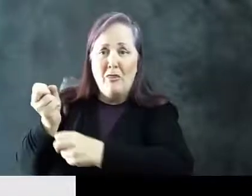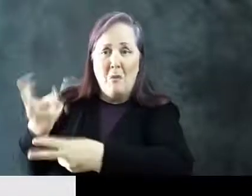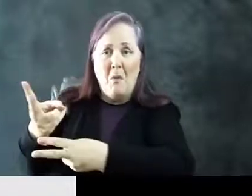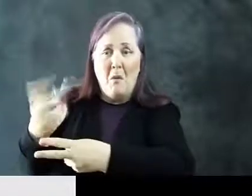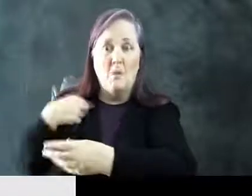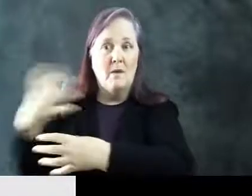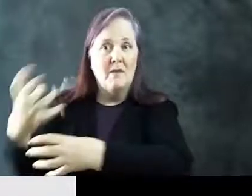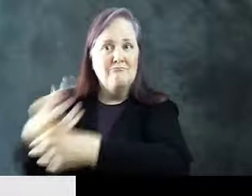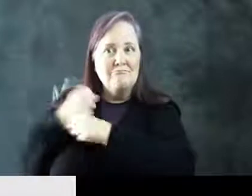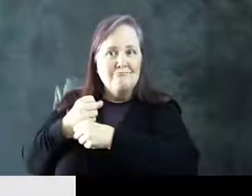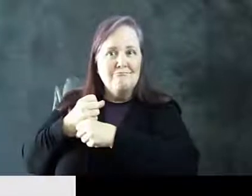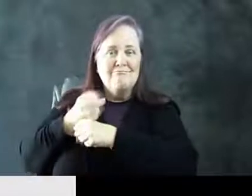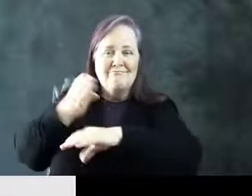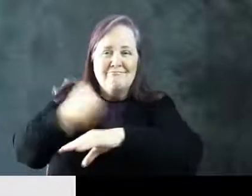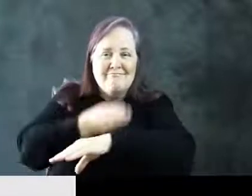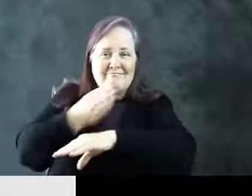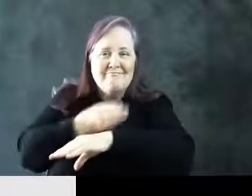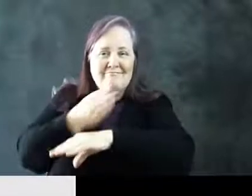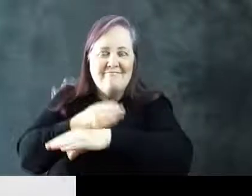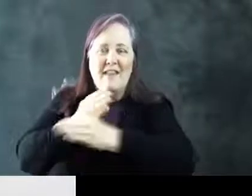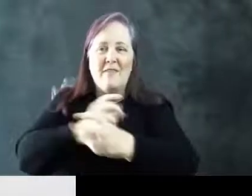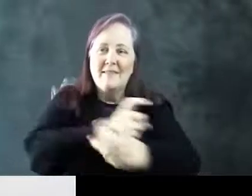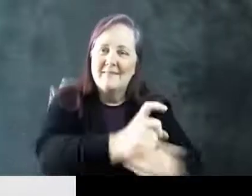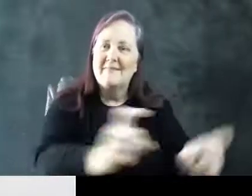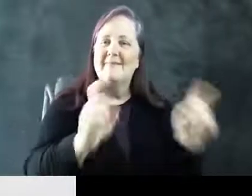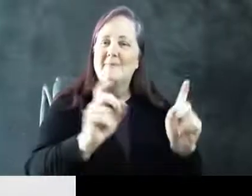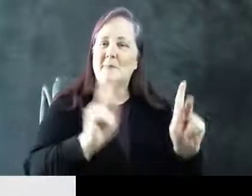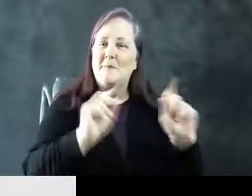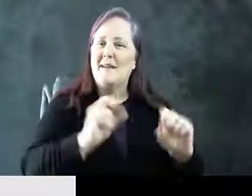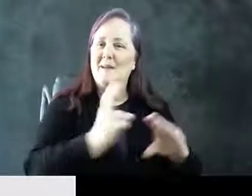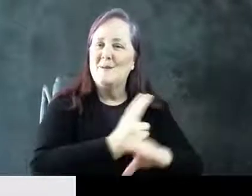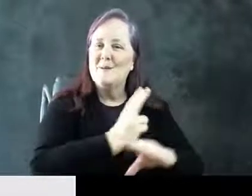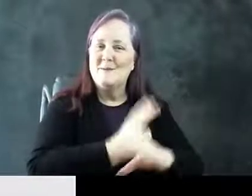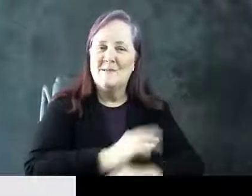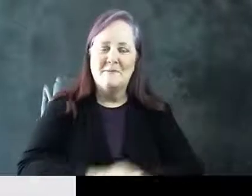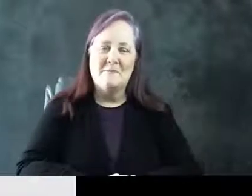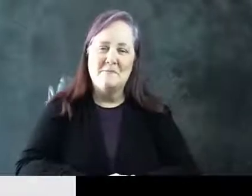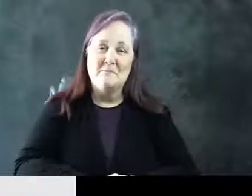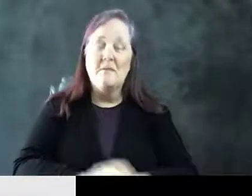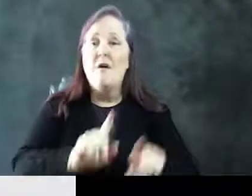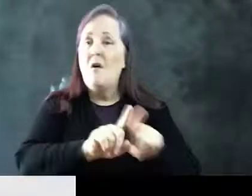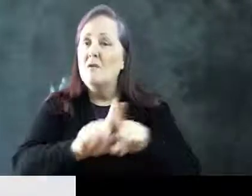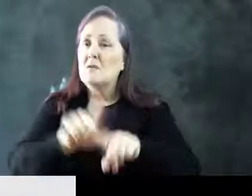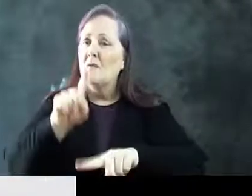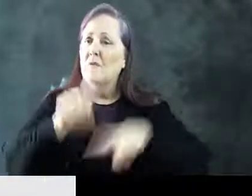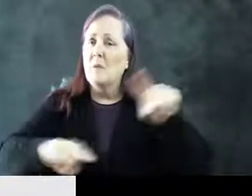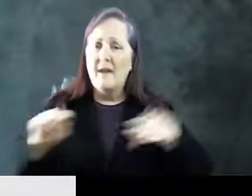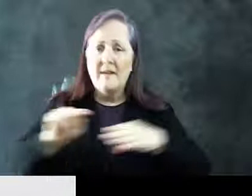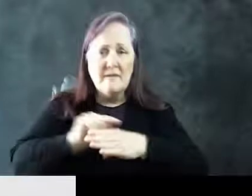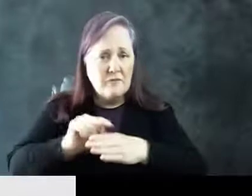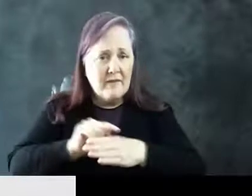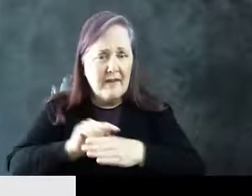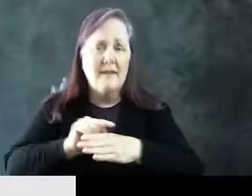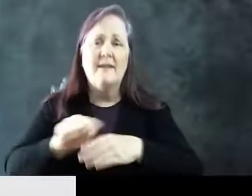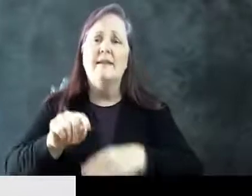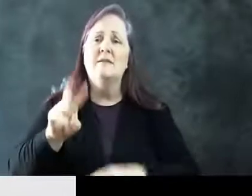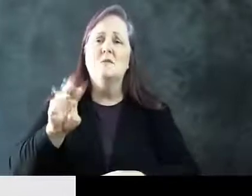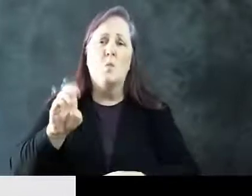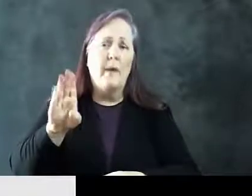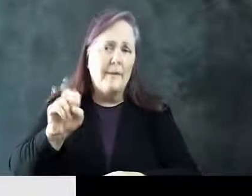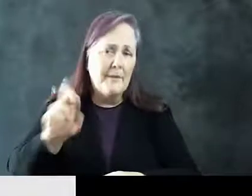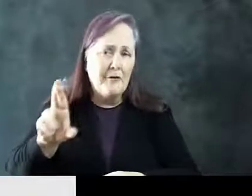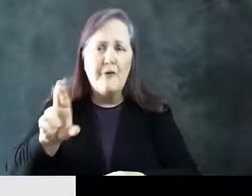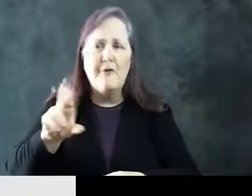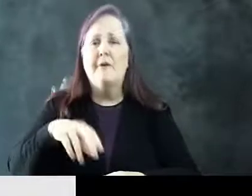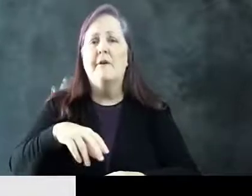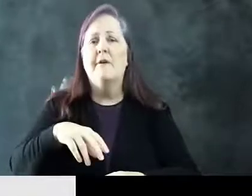so folks can use those devices. And then we also do a variety of trainings and webinars. We used to do in-person meetings. Right